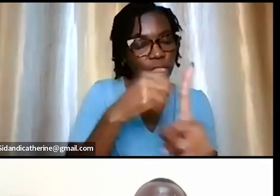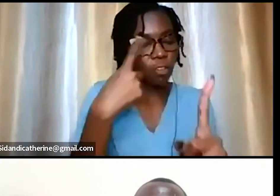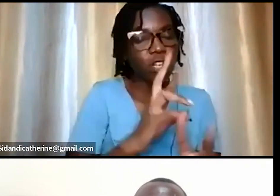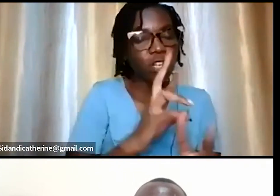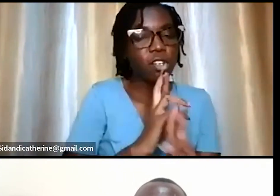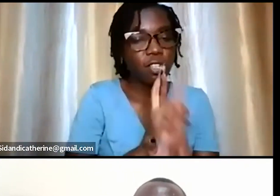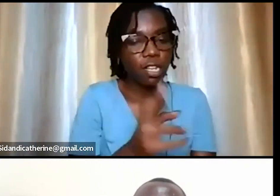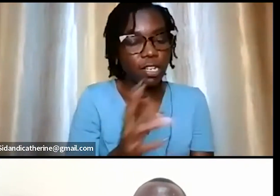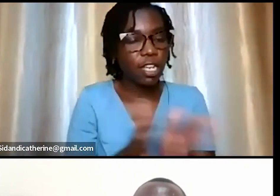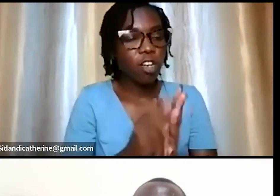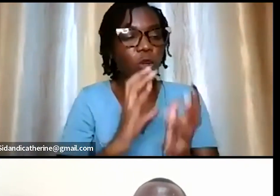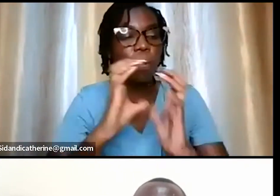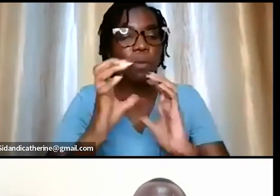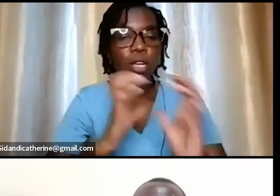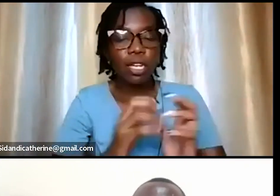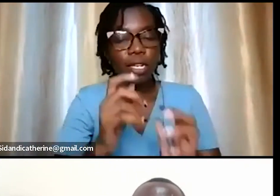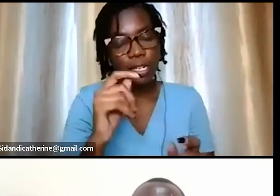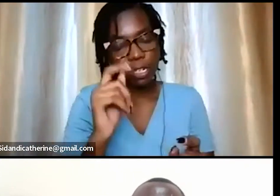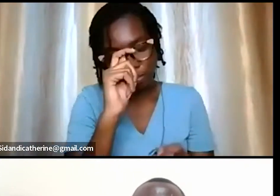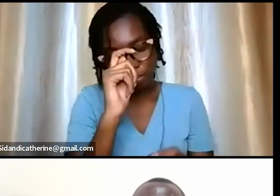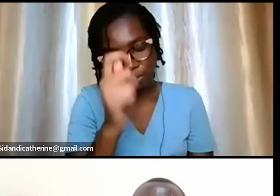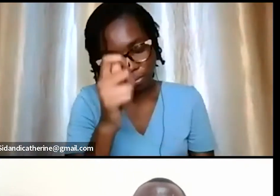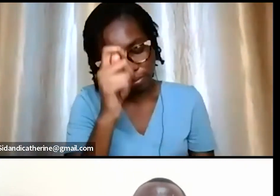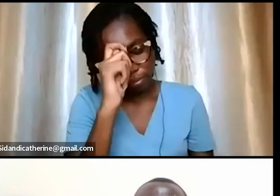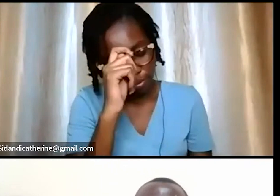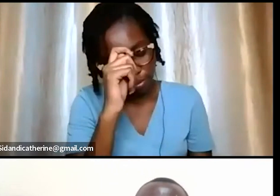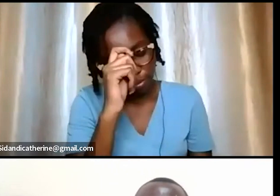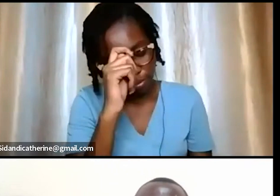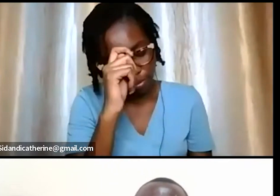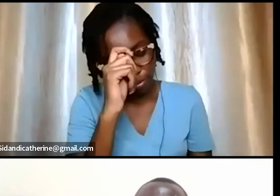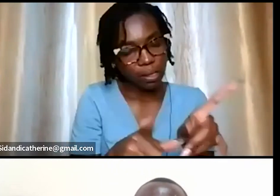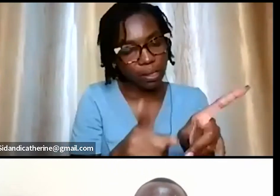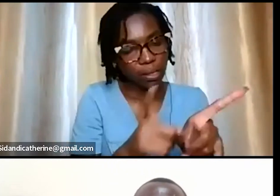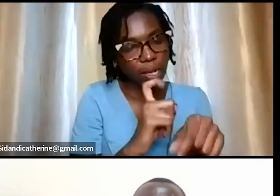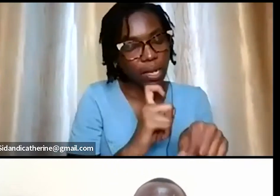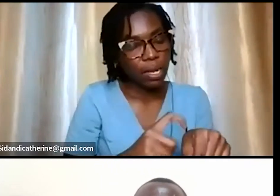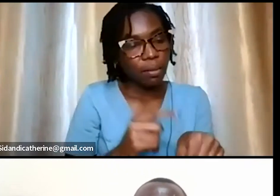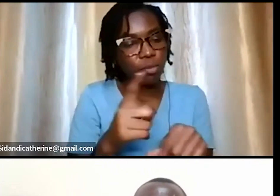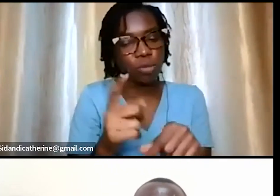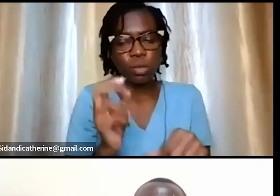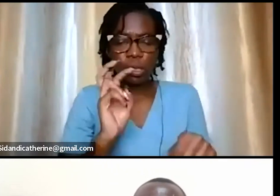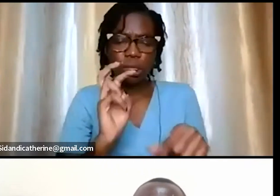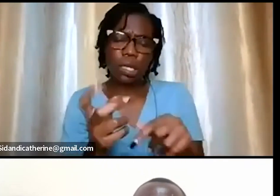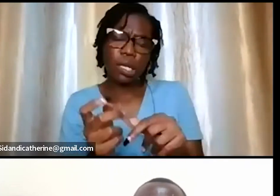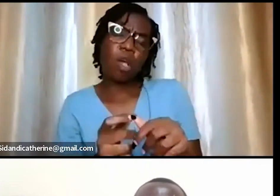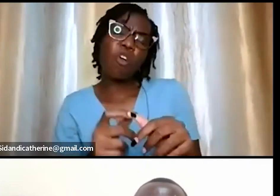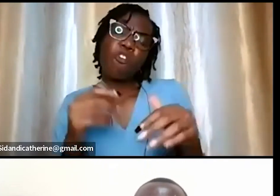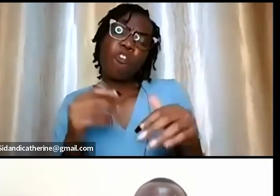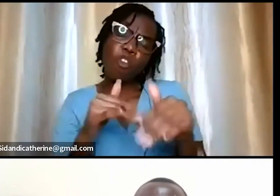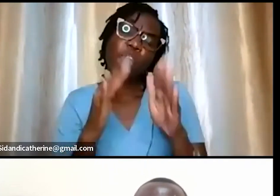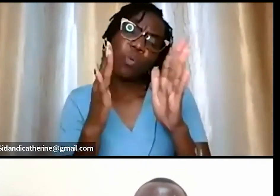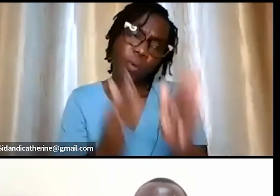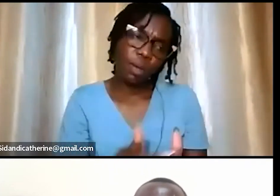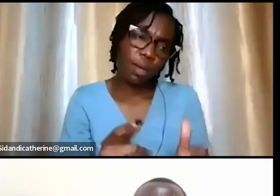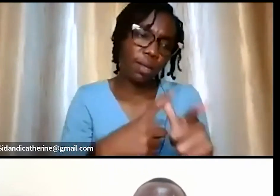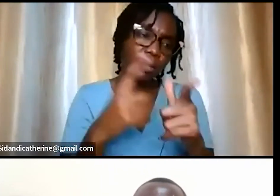also communicate respectfully, and also rally people, rally followers, so that then you can